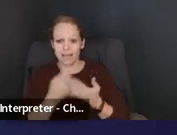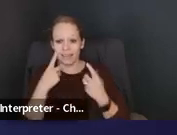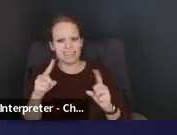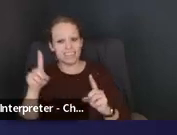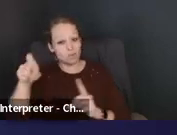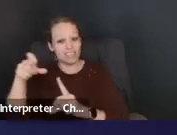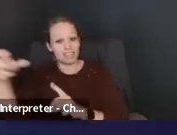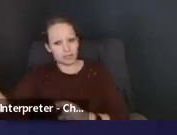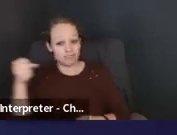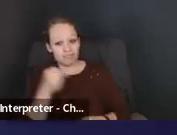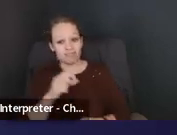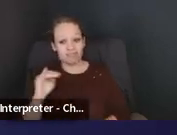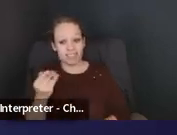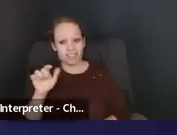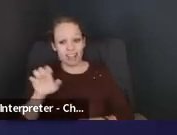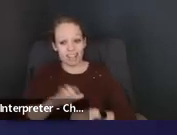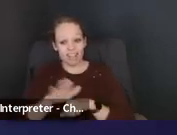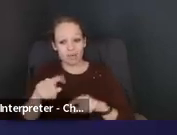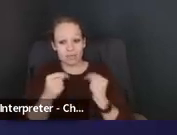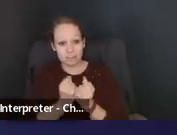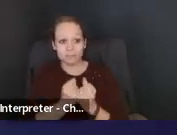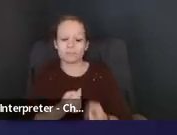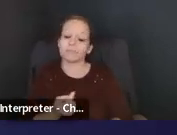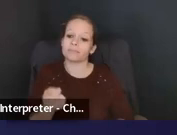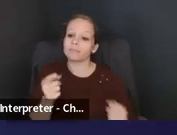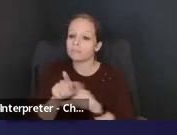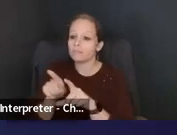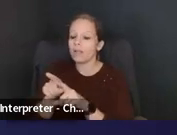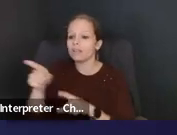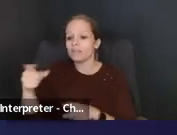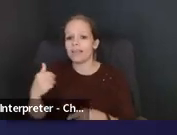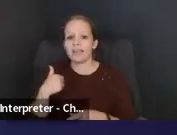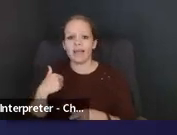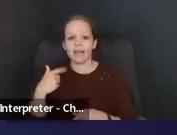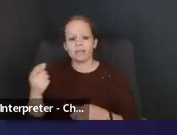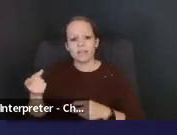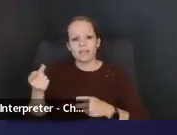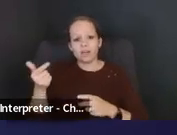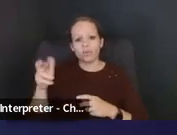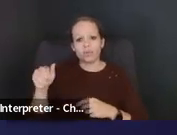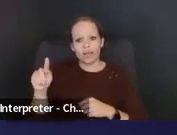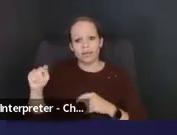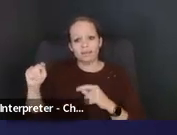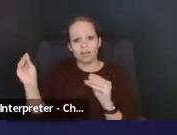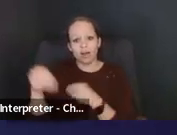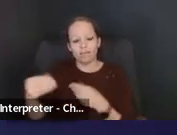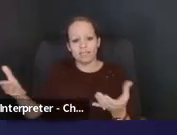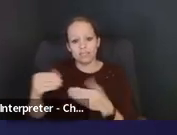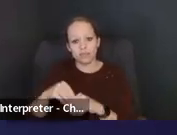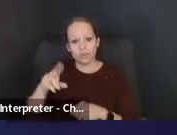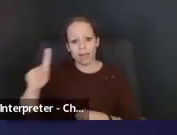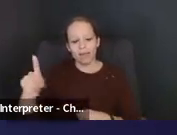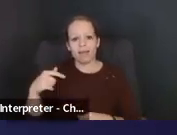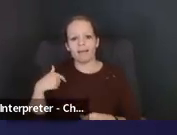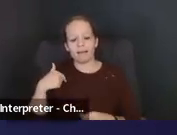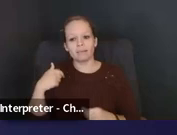would add, Dr. Brummel, is to second what Dr. Leslie said. There's a grants office here at UK. And many years ago, I met with them and we talked